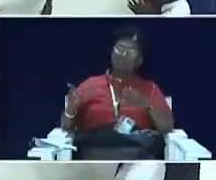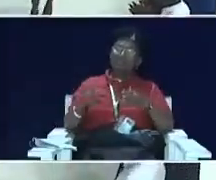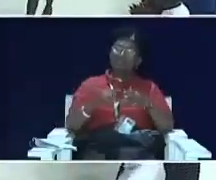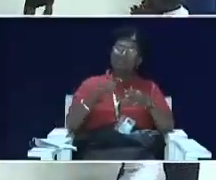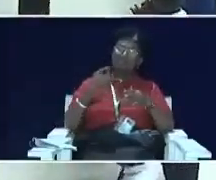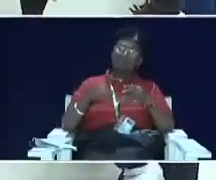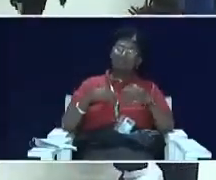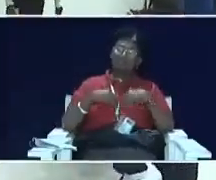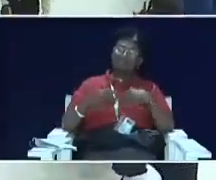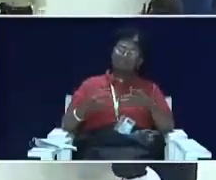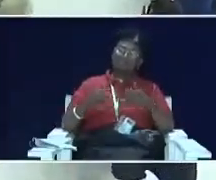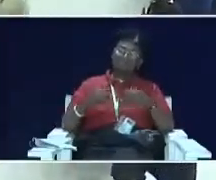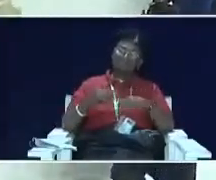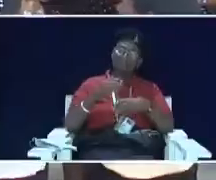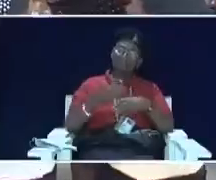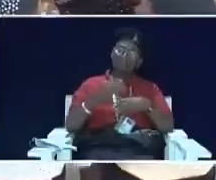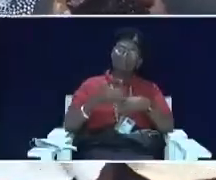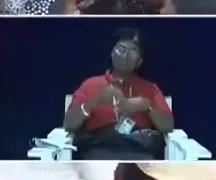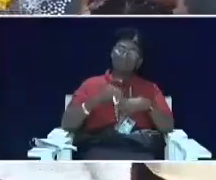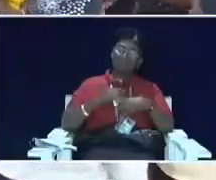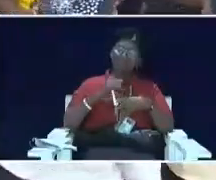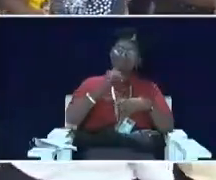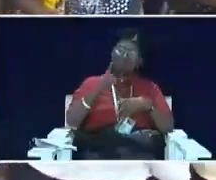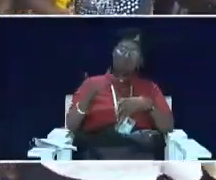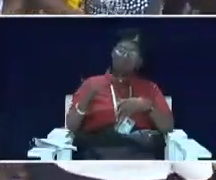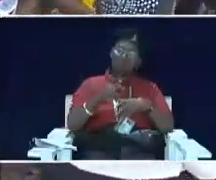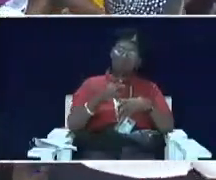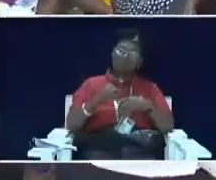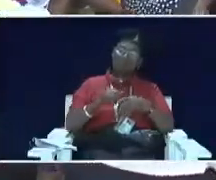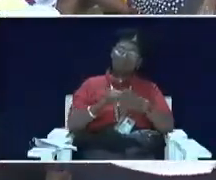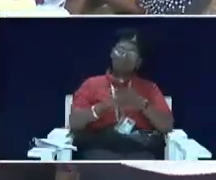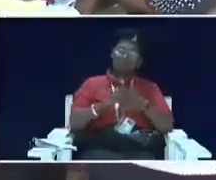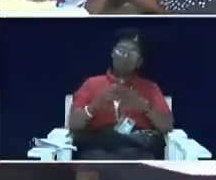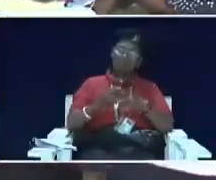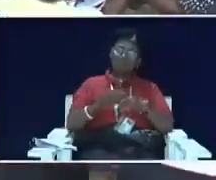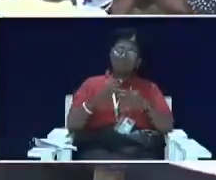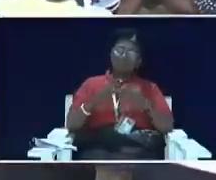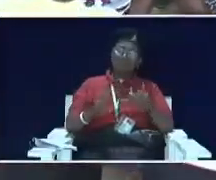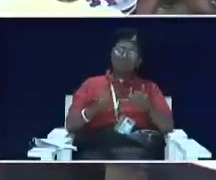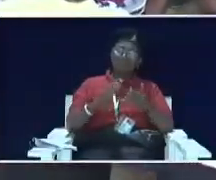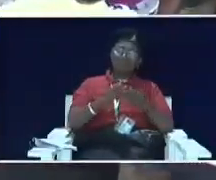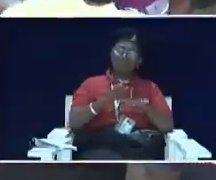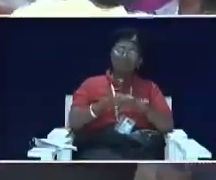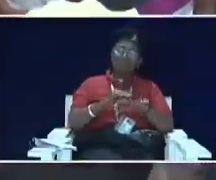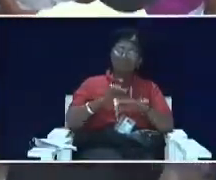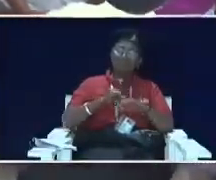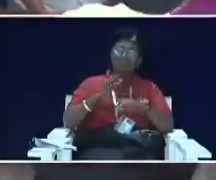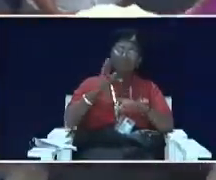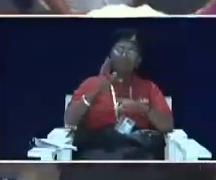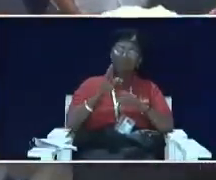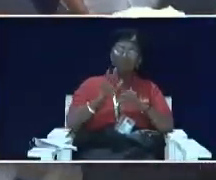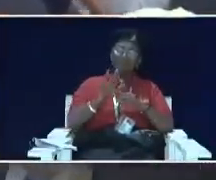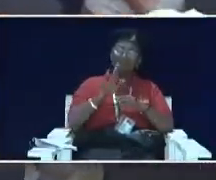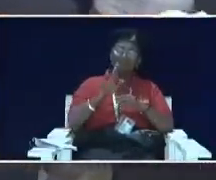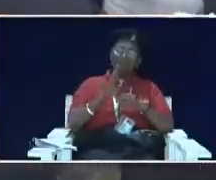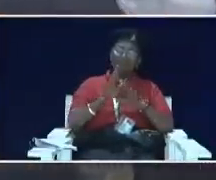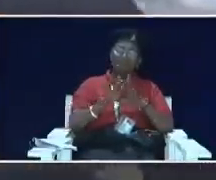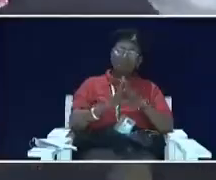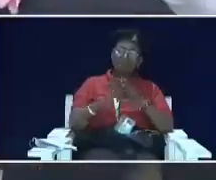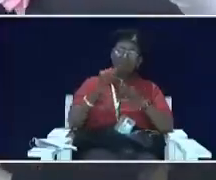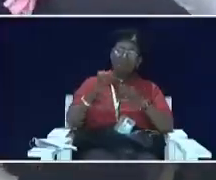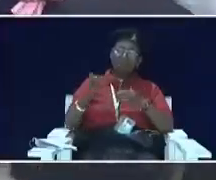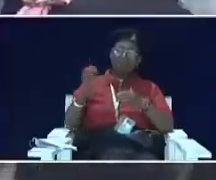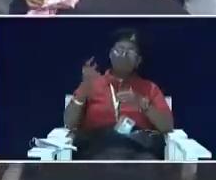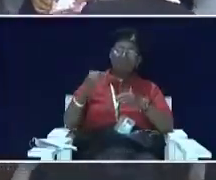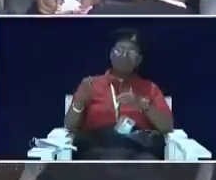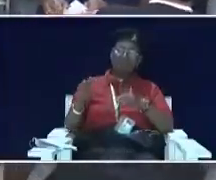to assure you that from now on, by the grace of God, I'll be praying for you. And so some brethren are